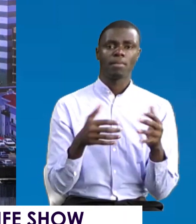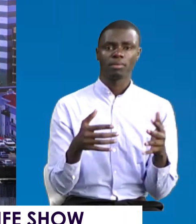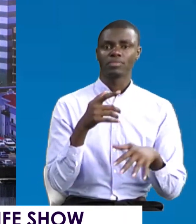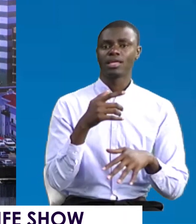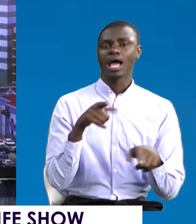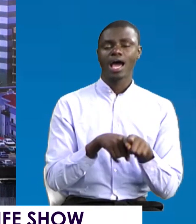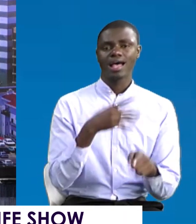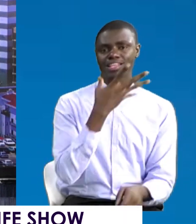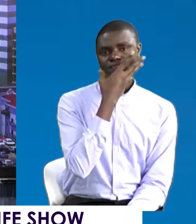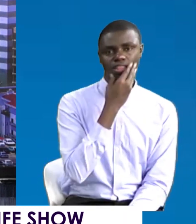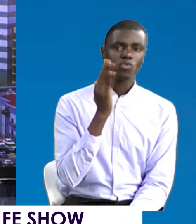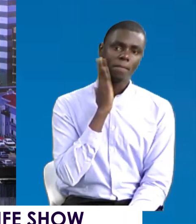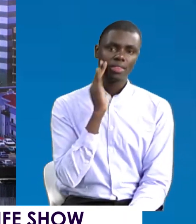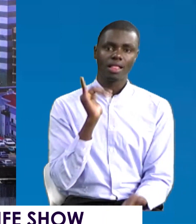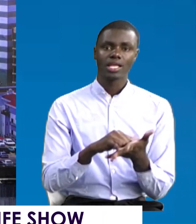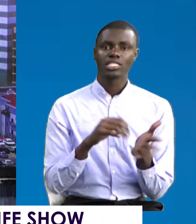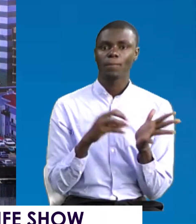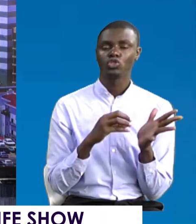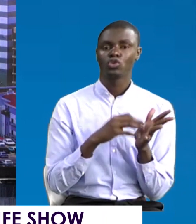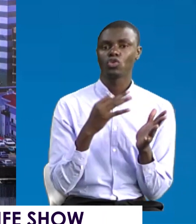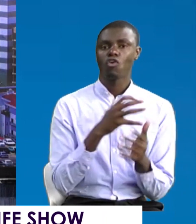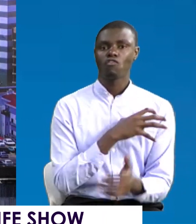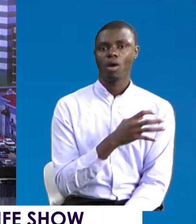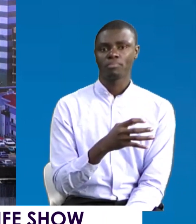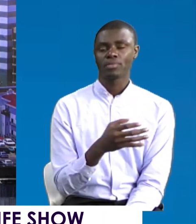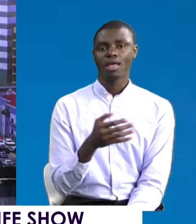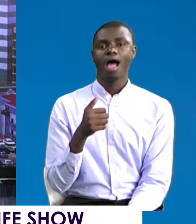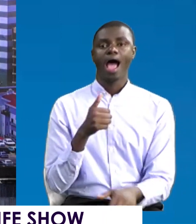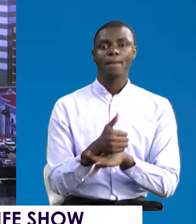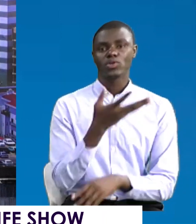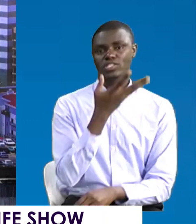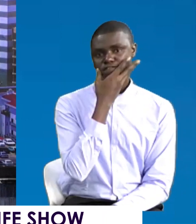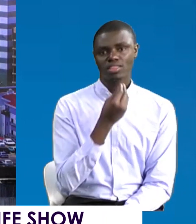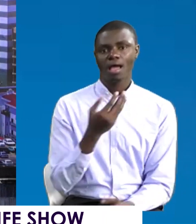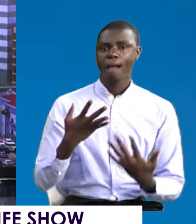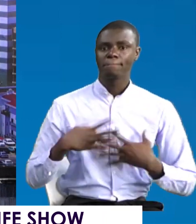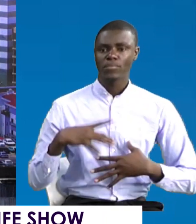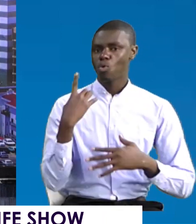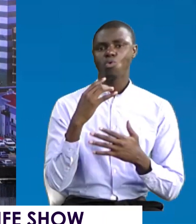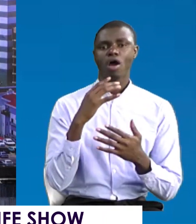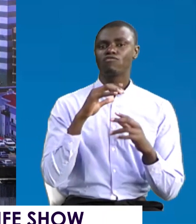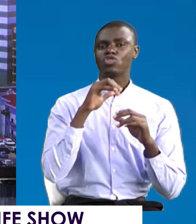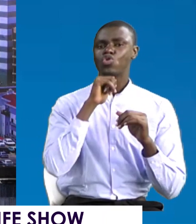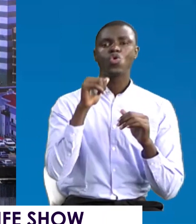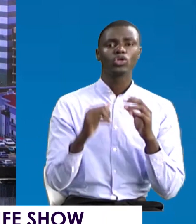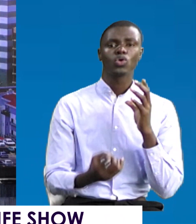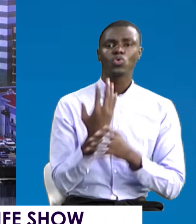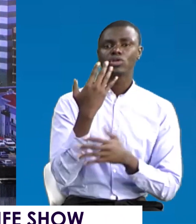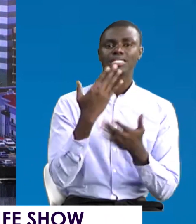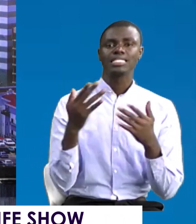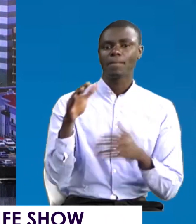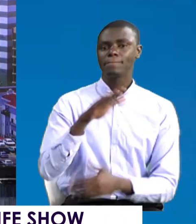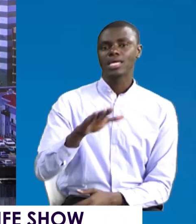as a father or a mother, that is a position of power. Abusive fathers are people that have not grown in a certain area